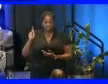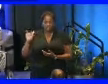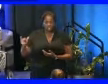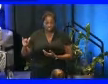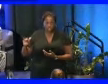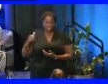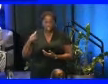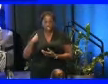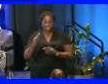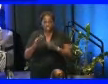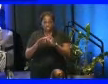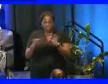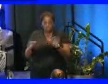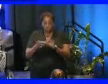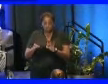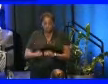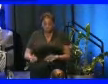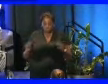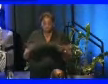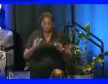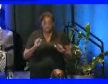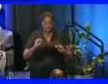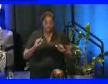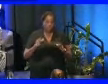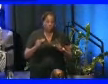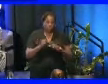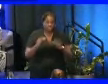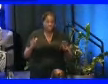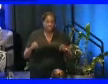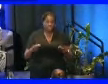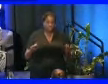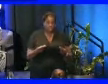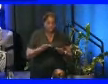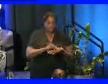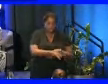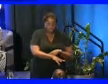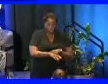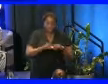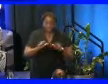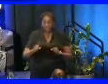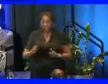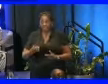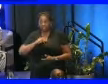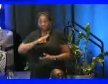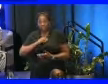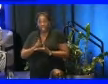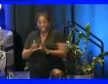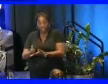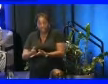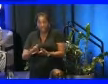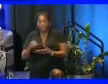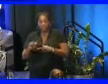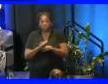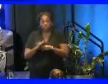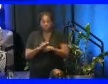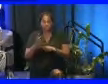using words. See, words can hurt someone or it can help someone. So if you train a person on how to speak to a homeless person, most